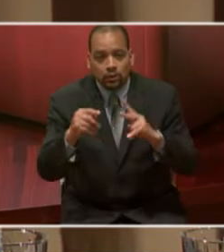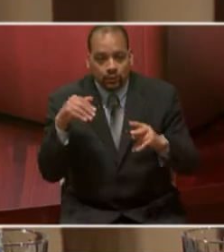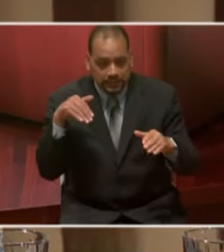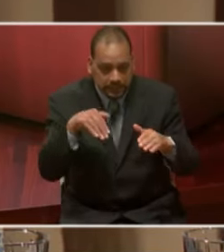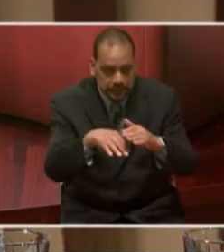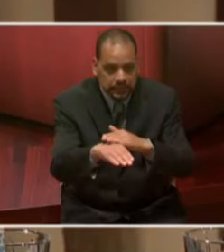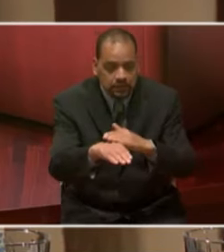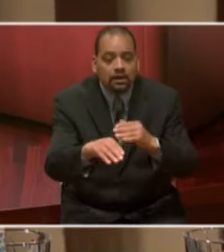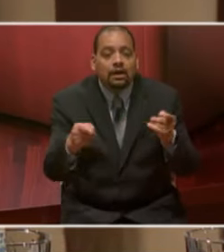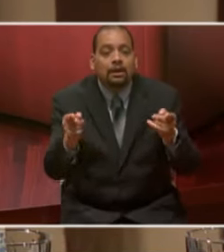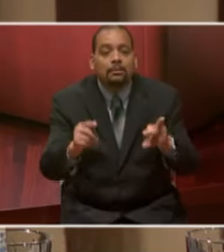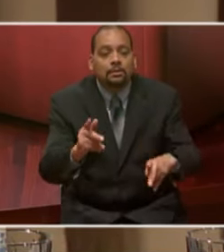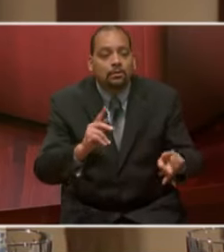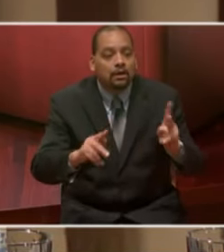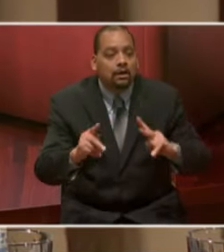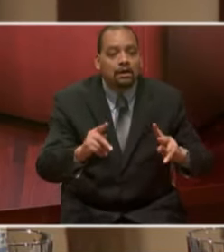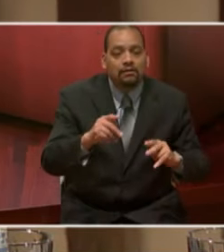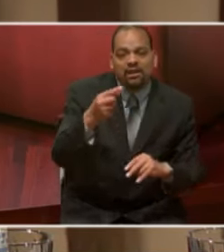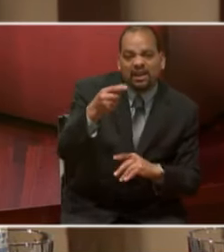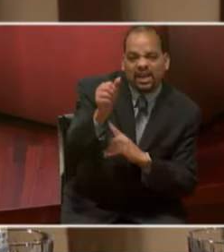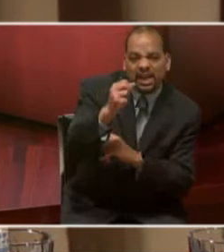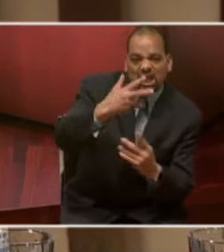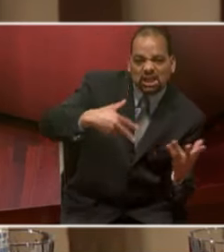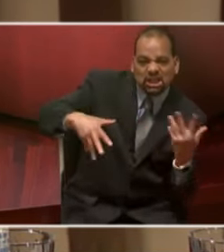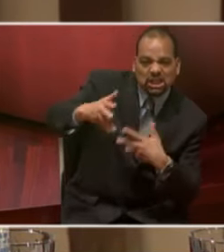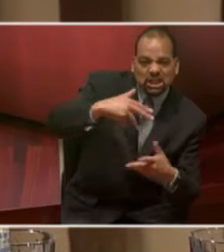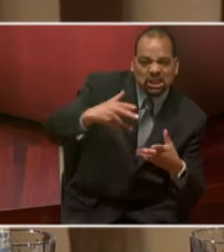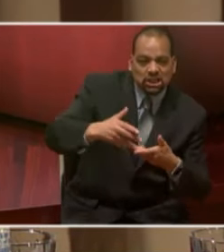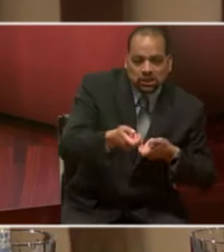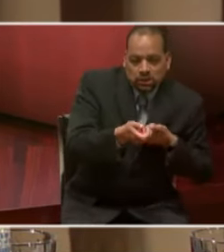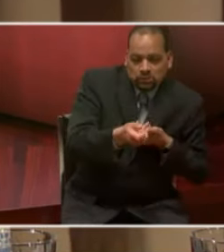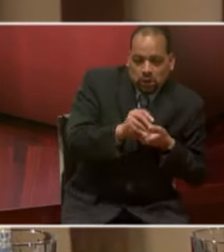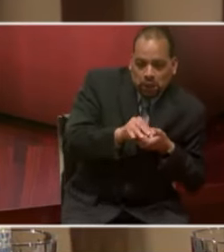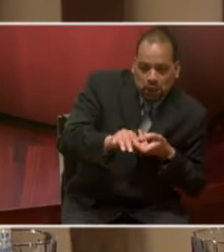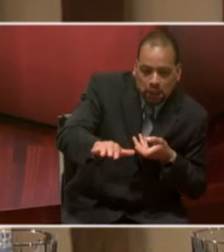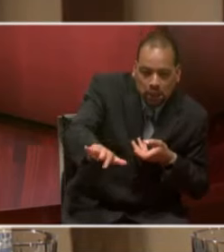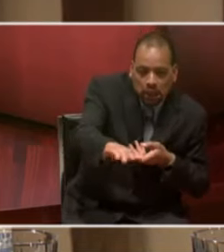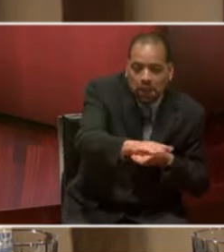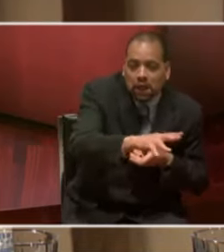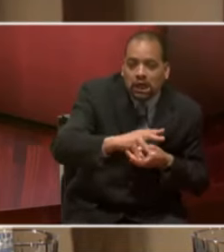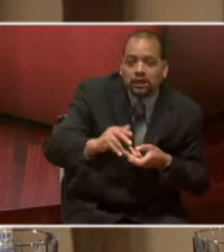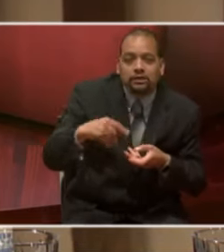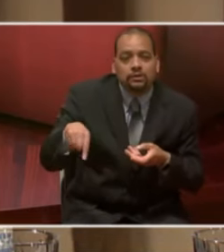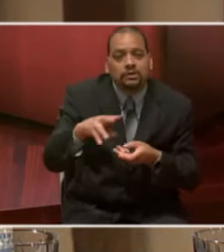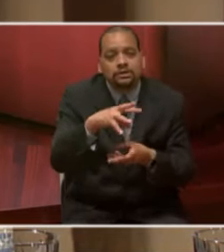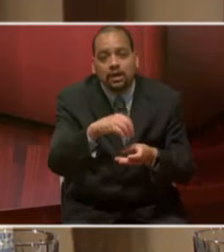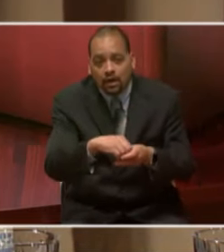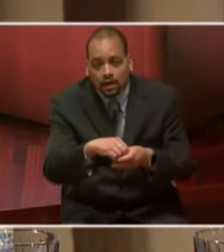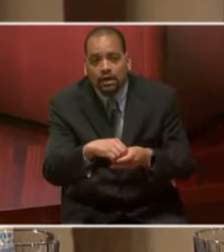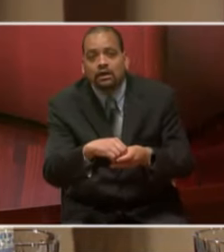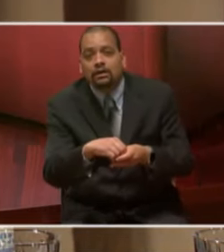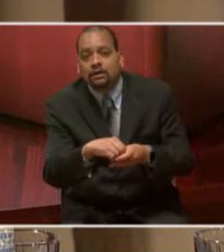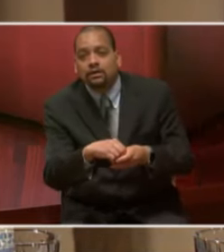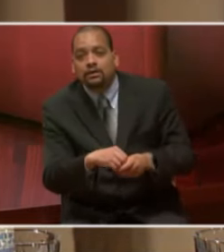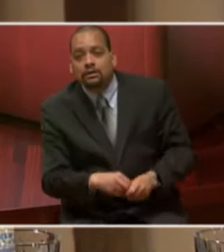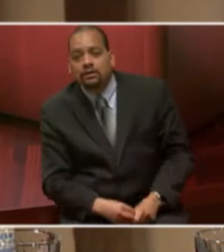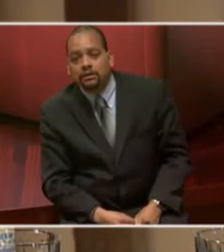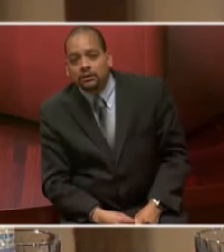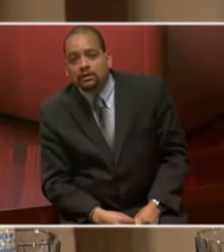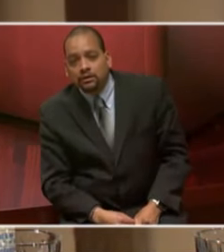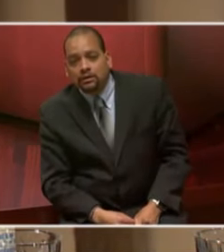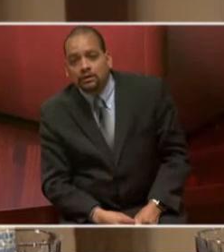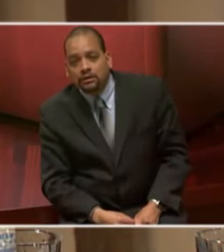The moment we walked through the door, a group of young men attacked us and left us lying in a pool of blood. And the